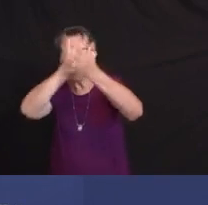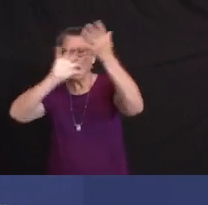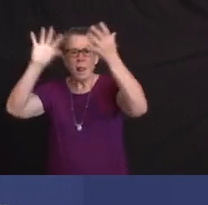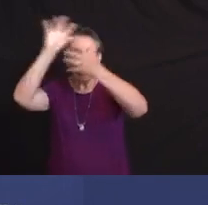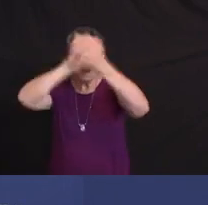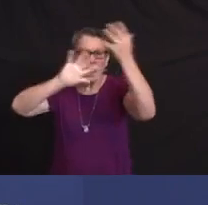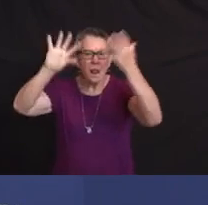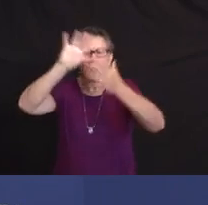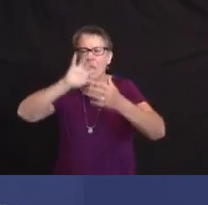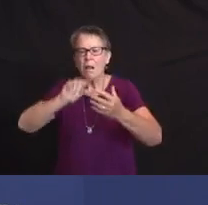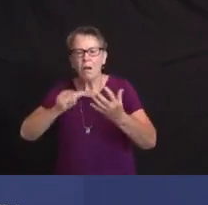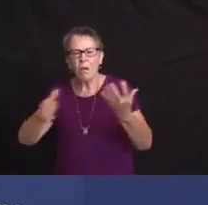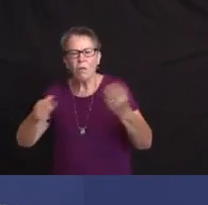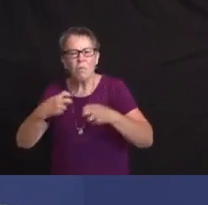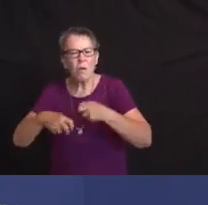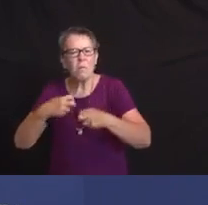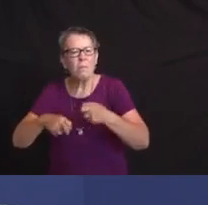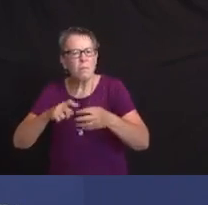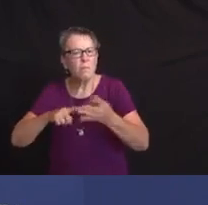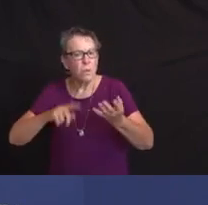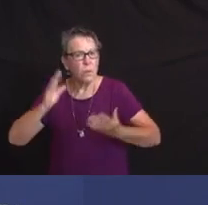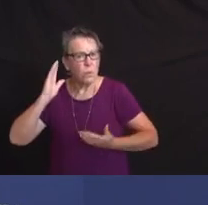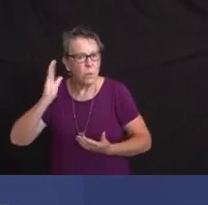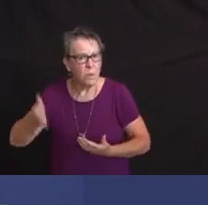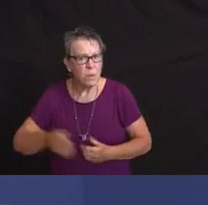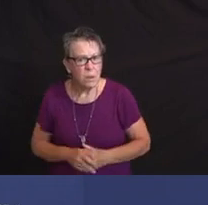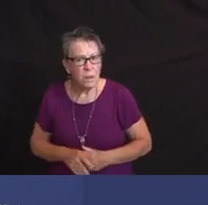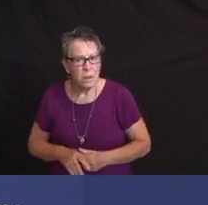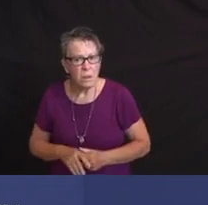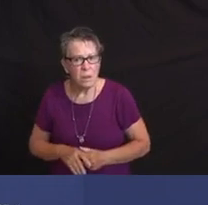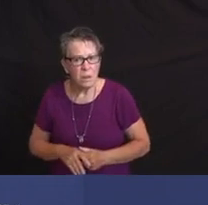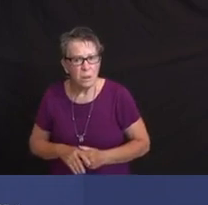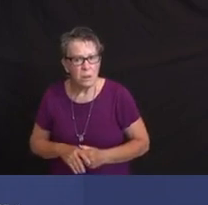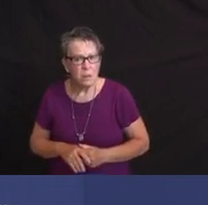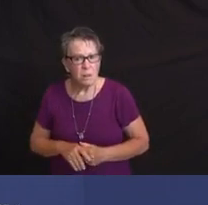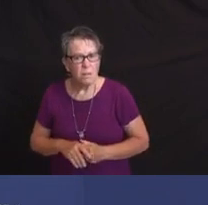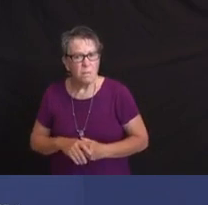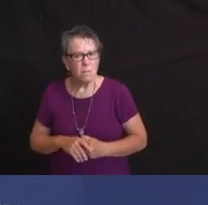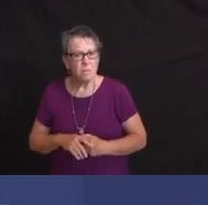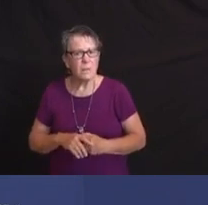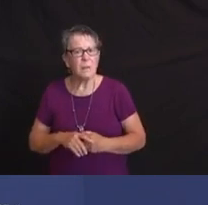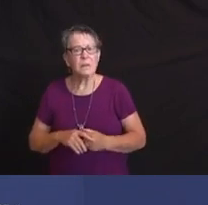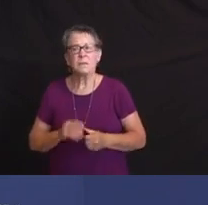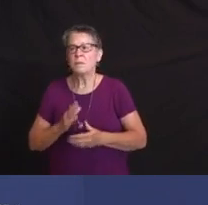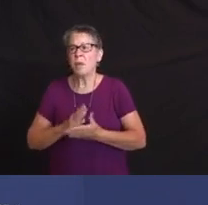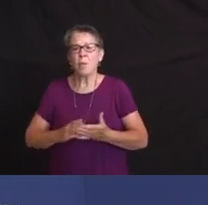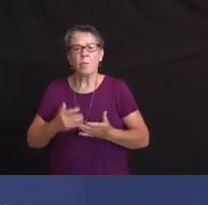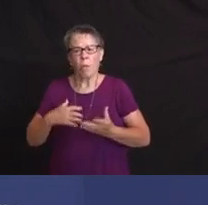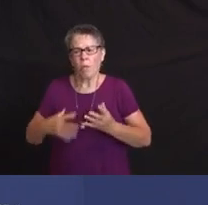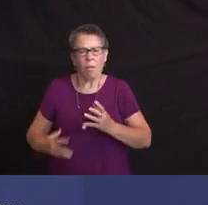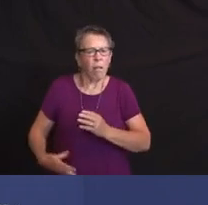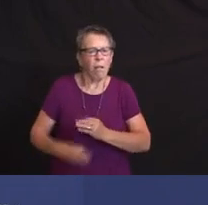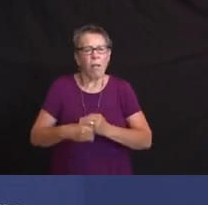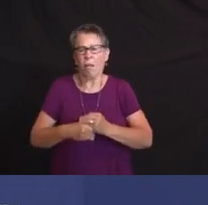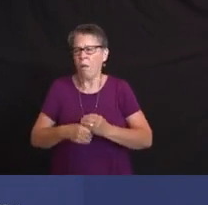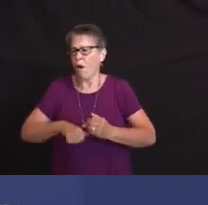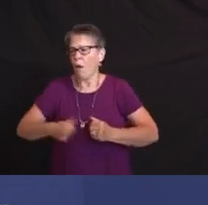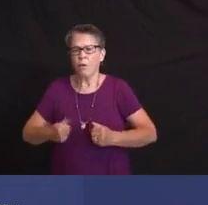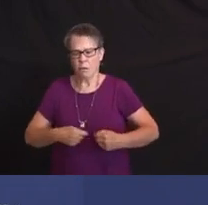multi-system inflammatory syndrome. We've had over 130 cases in New Jersey, and the children generally